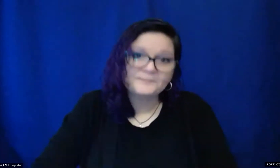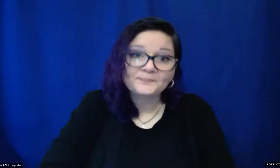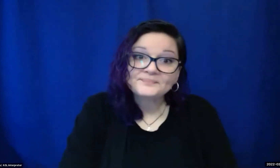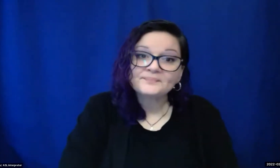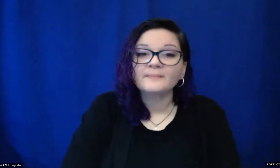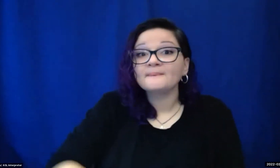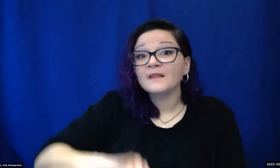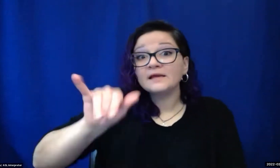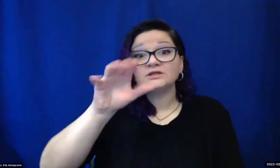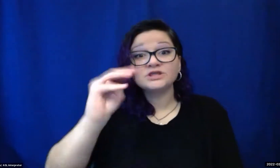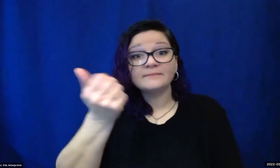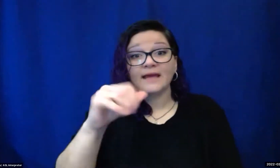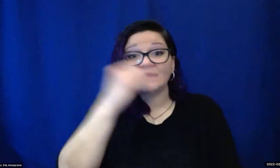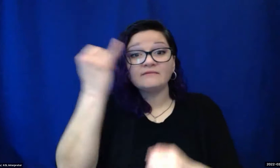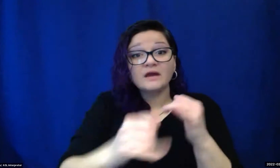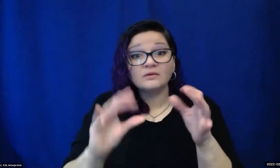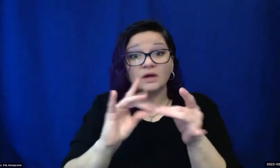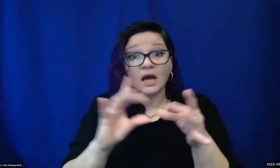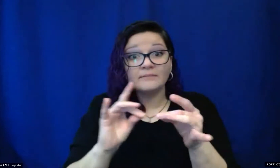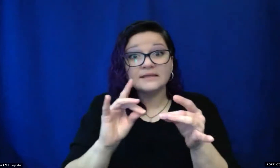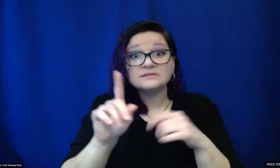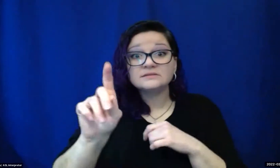Jim, any final comments from your side?